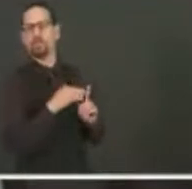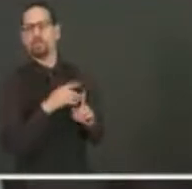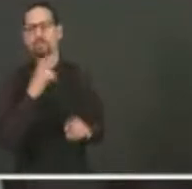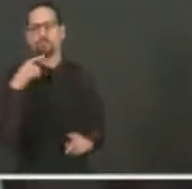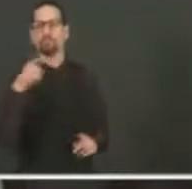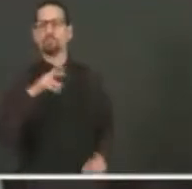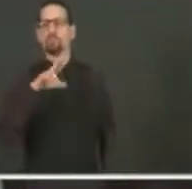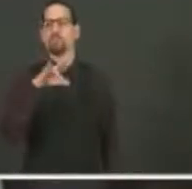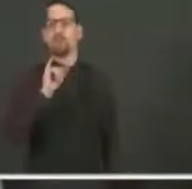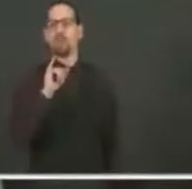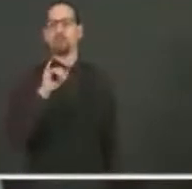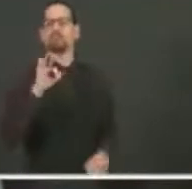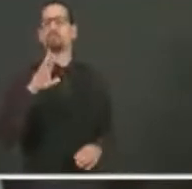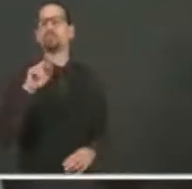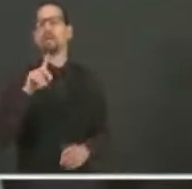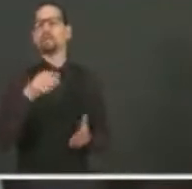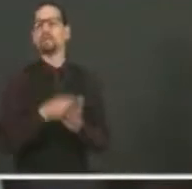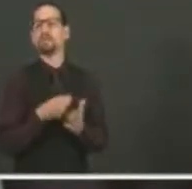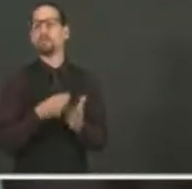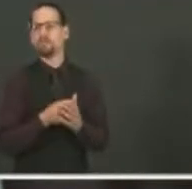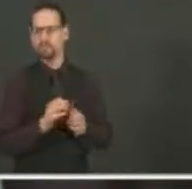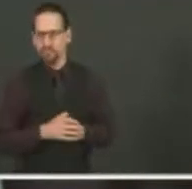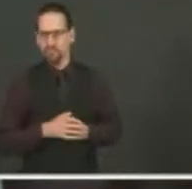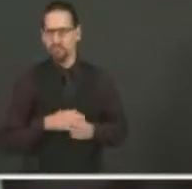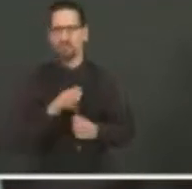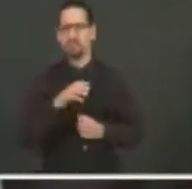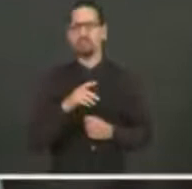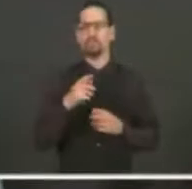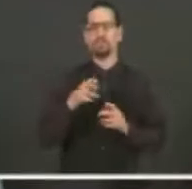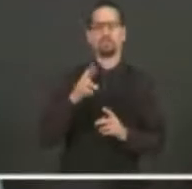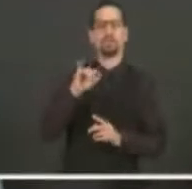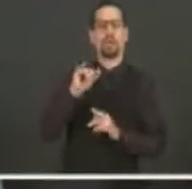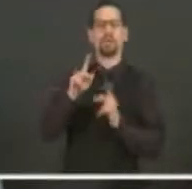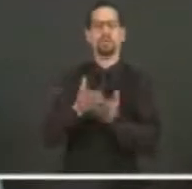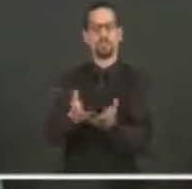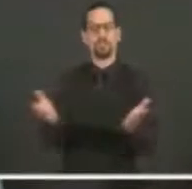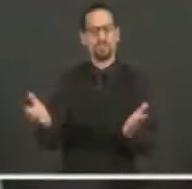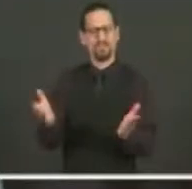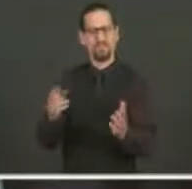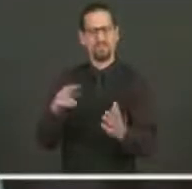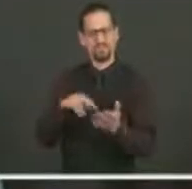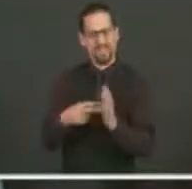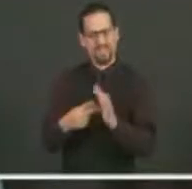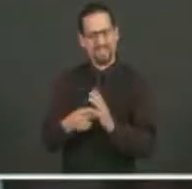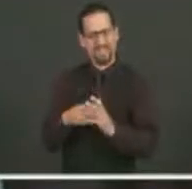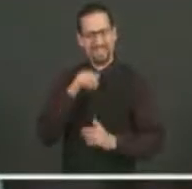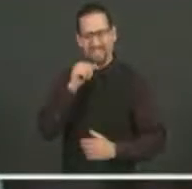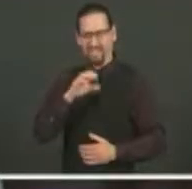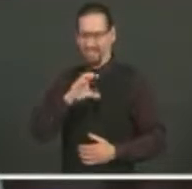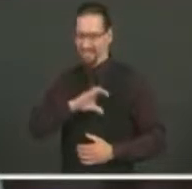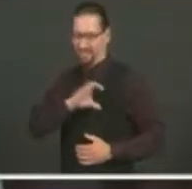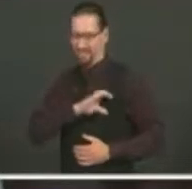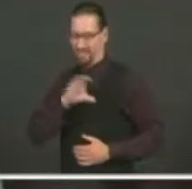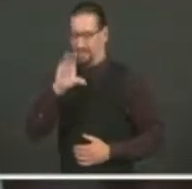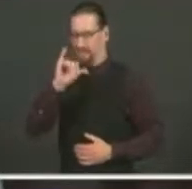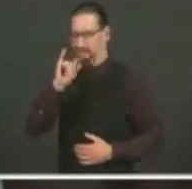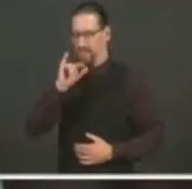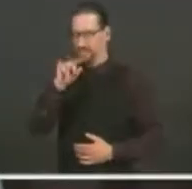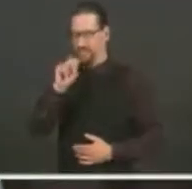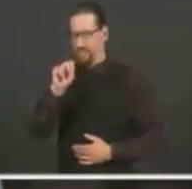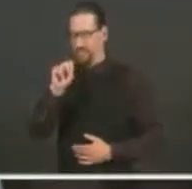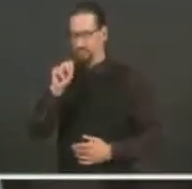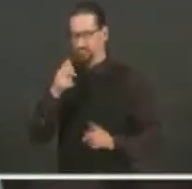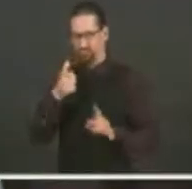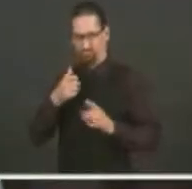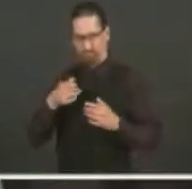what qualifies in your mind a Rhode Islander? We know they're not a citizen, but if someone arrived last Saturday and they set